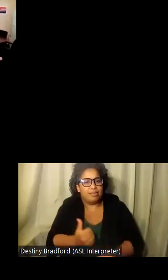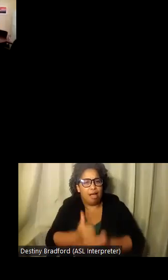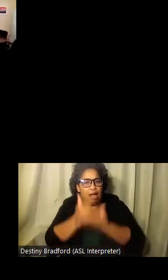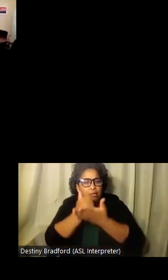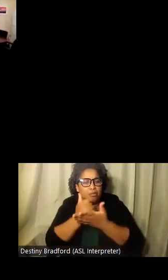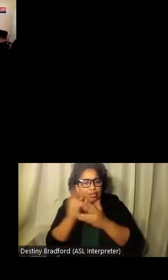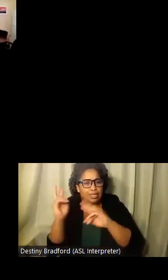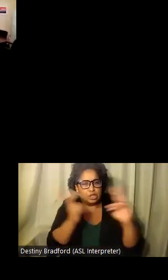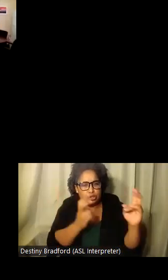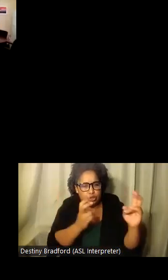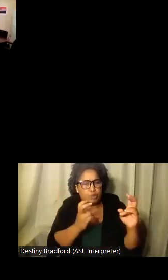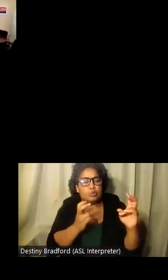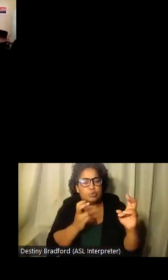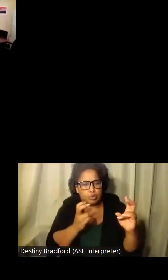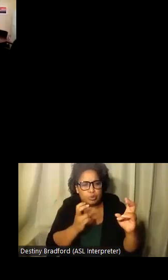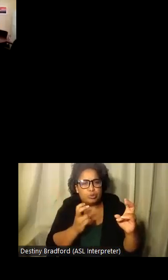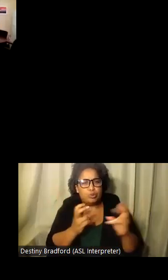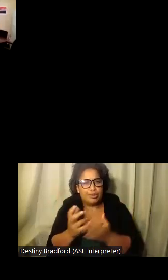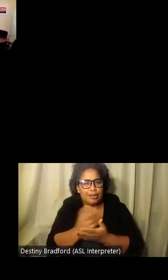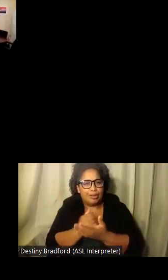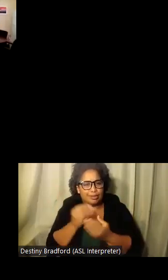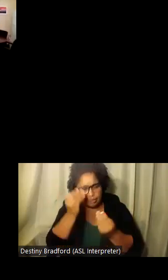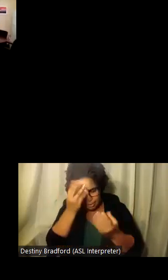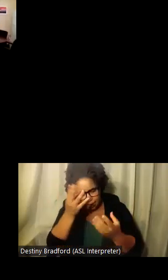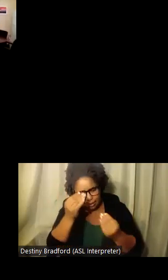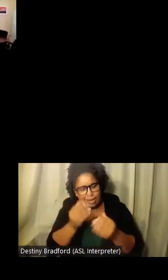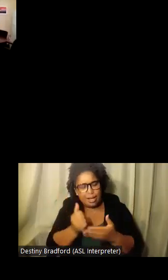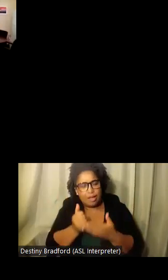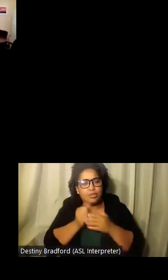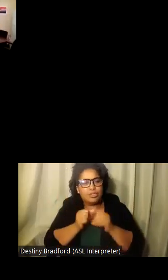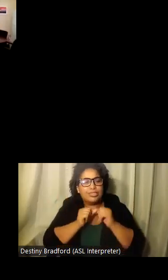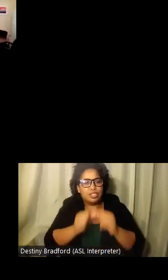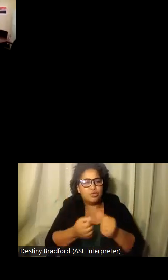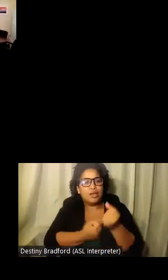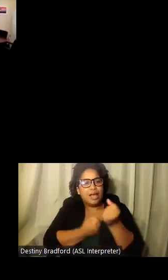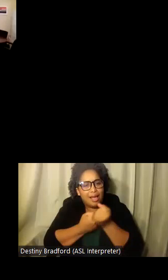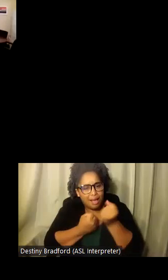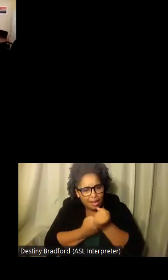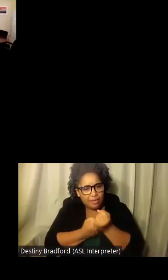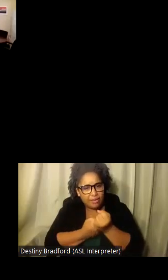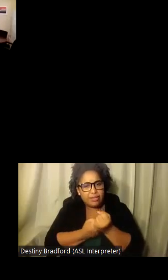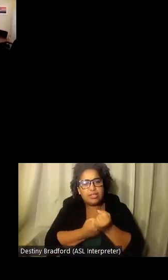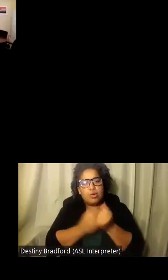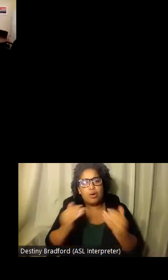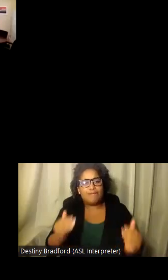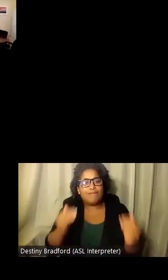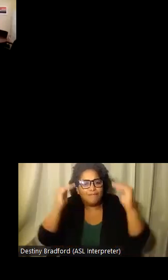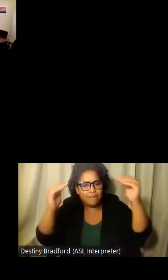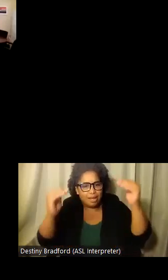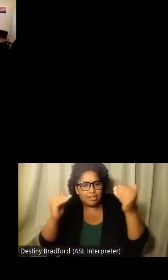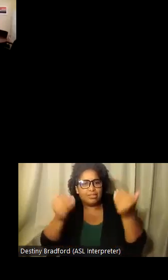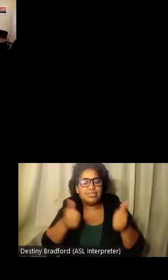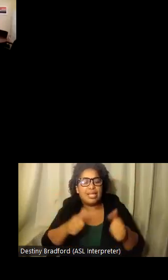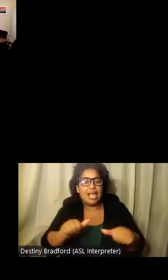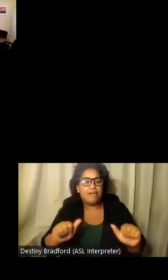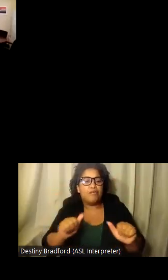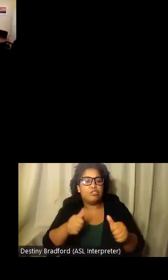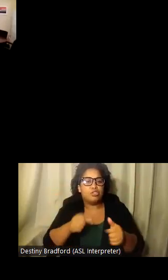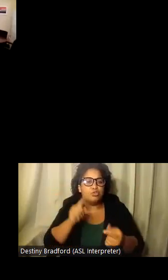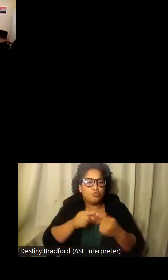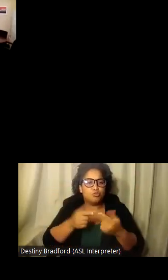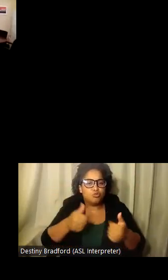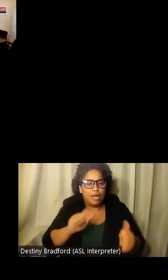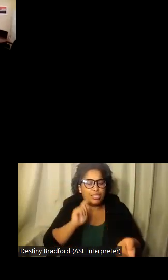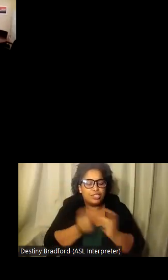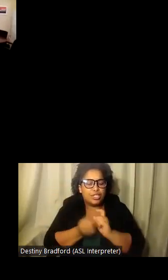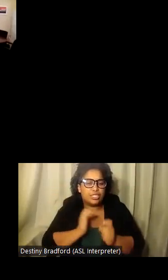issues, particularly the collection of data, help to continue to advocate or help to continue to advance the efforts to try to change our